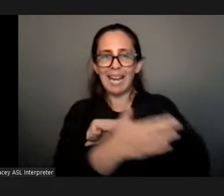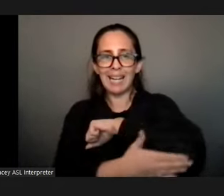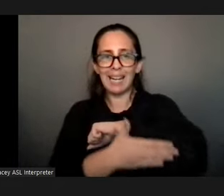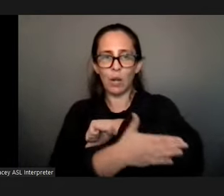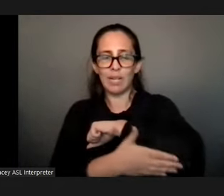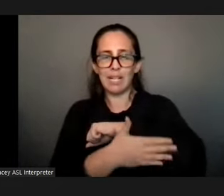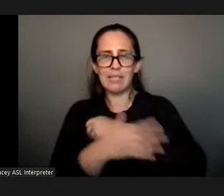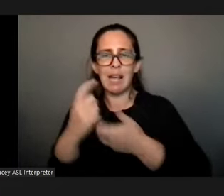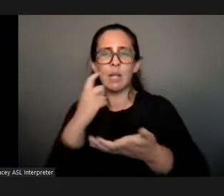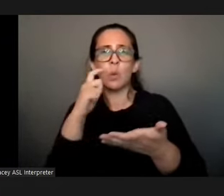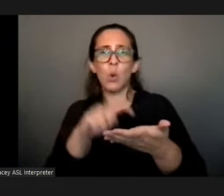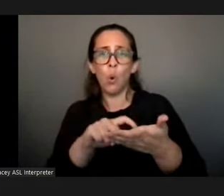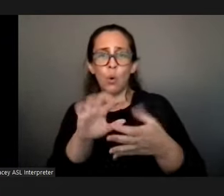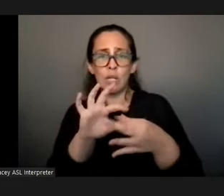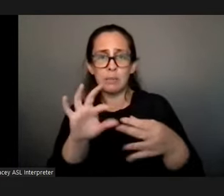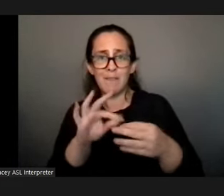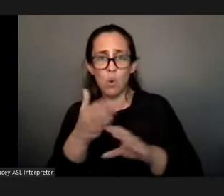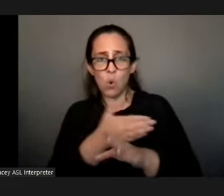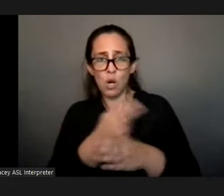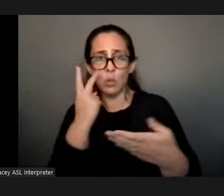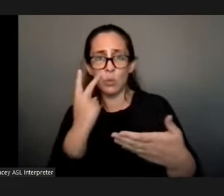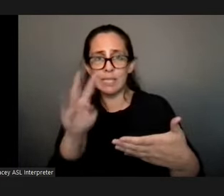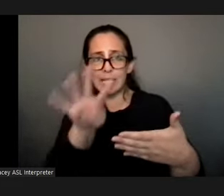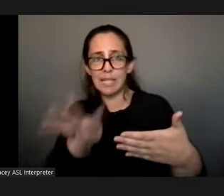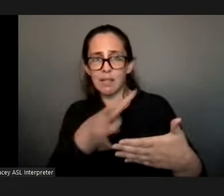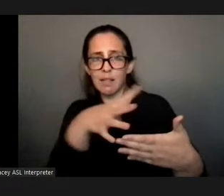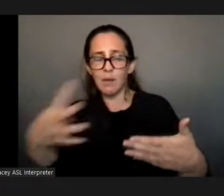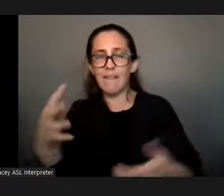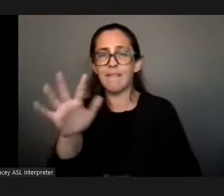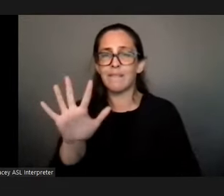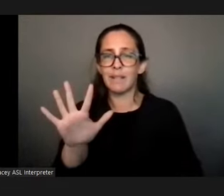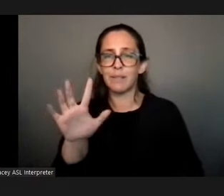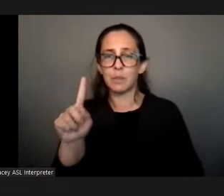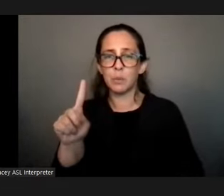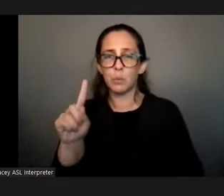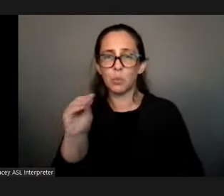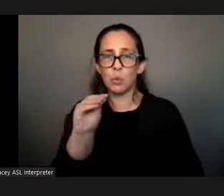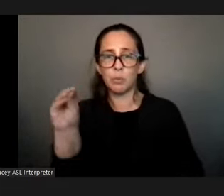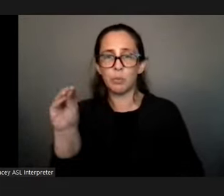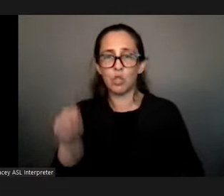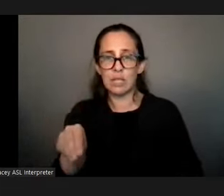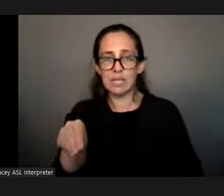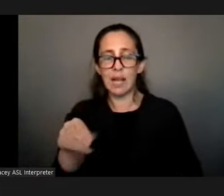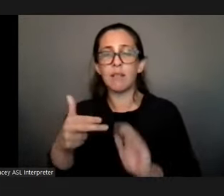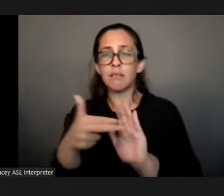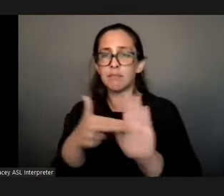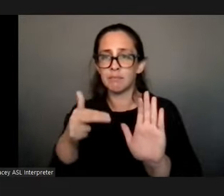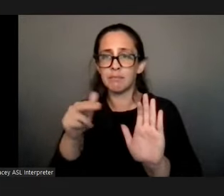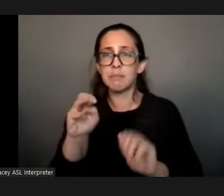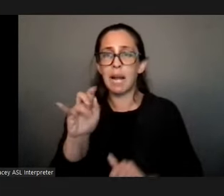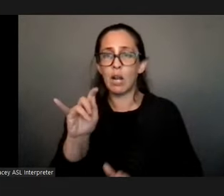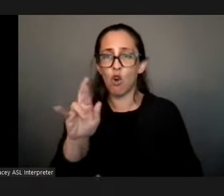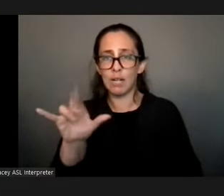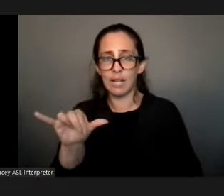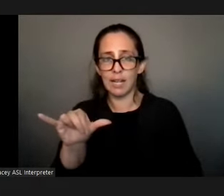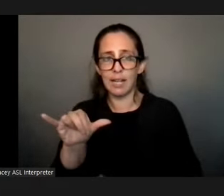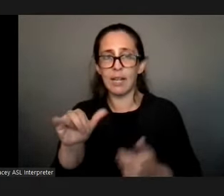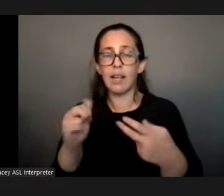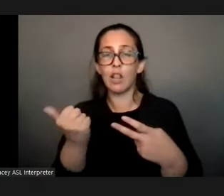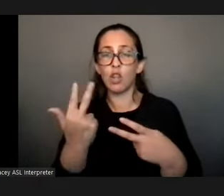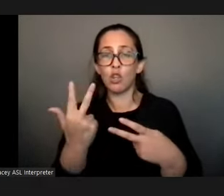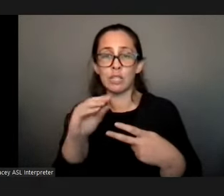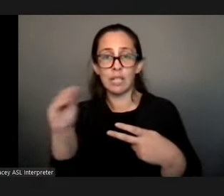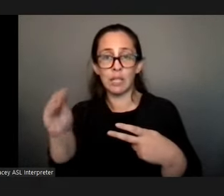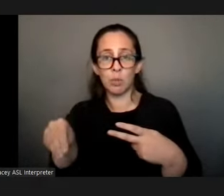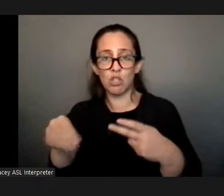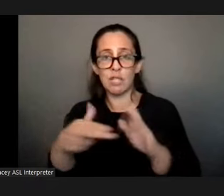earlier, and as you can see in this table, over 51% of our study area population is considered minority, and over 13% is considered low income.